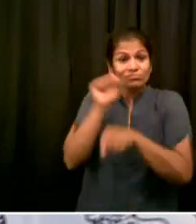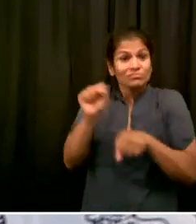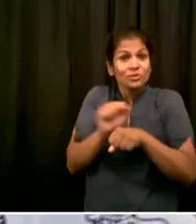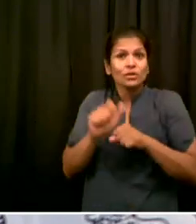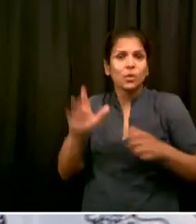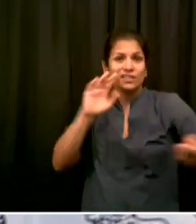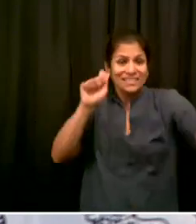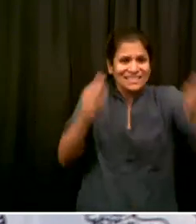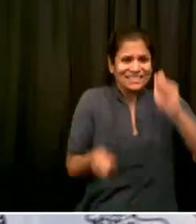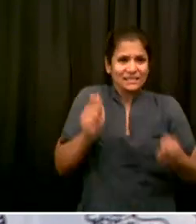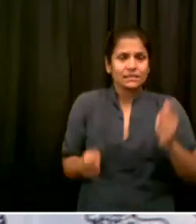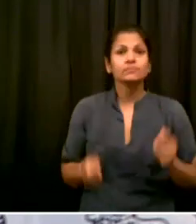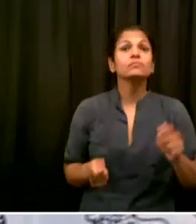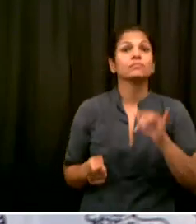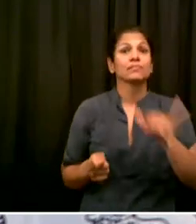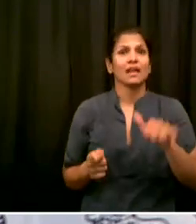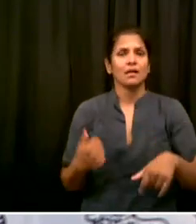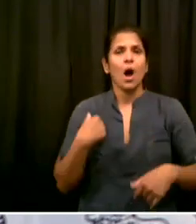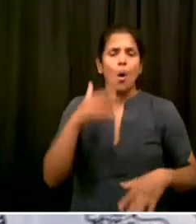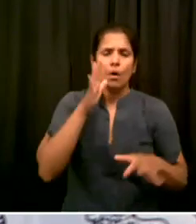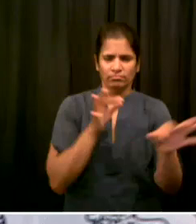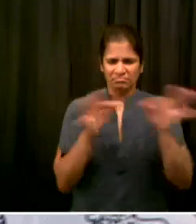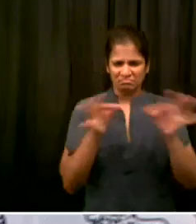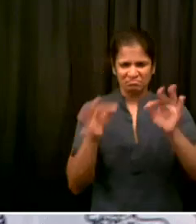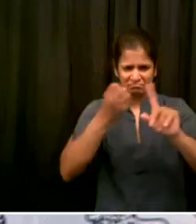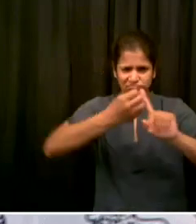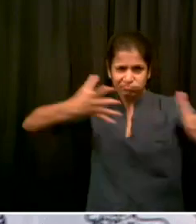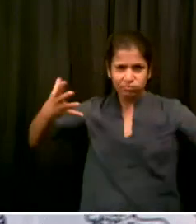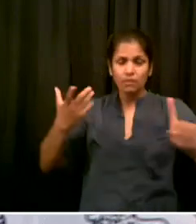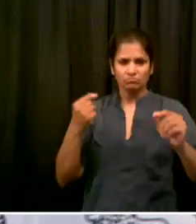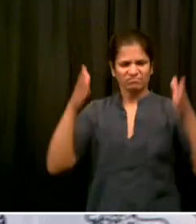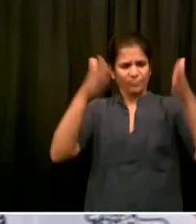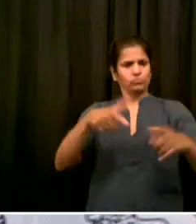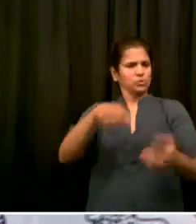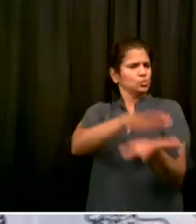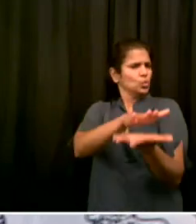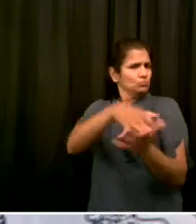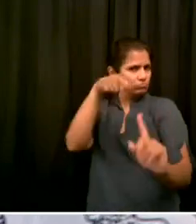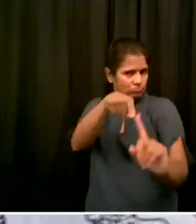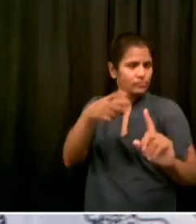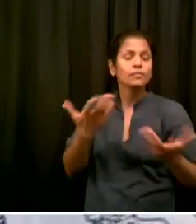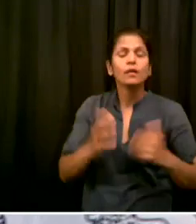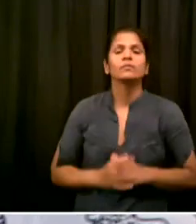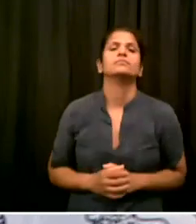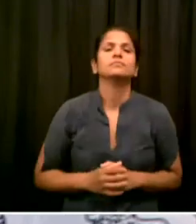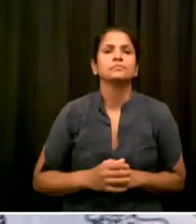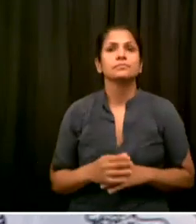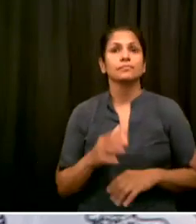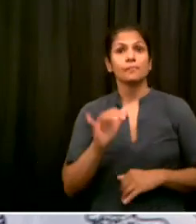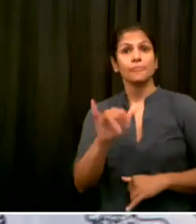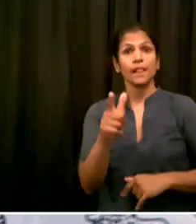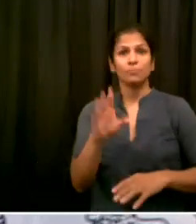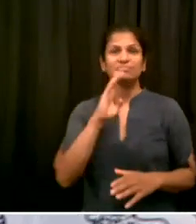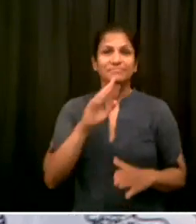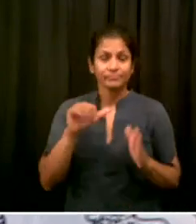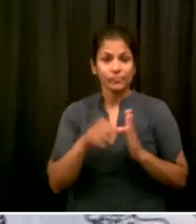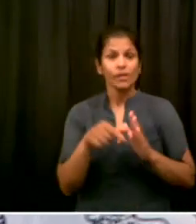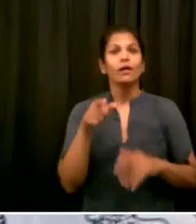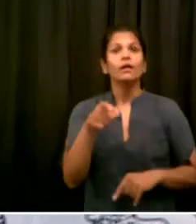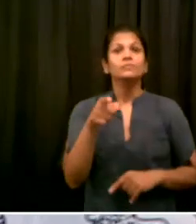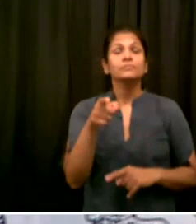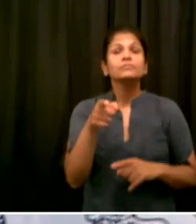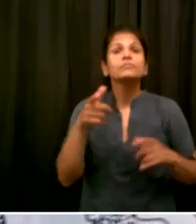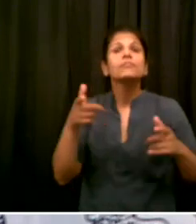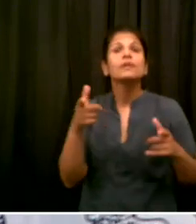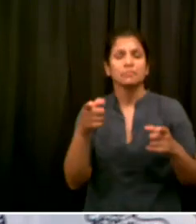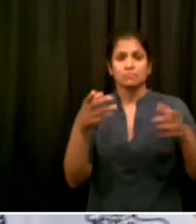parent. I'm going to speak to my fellow parents. The focus has been on health and safety. This is what we think about every single